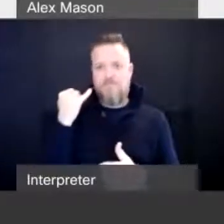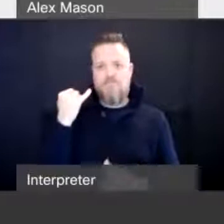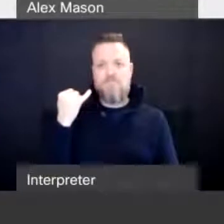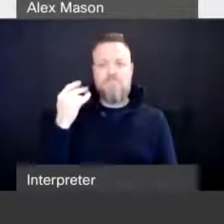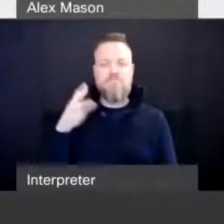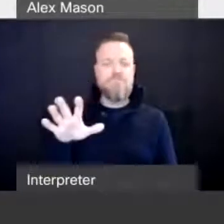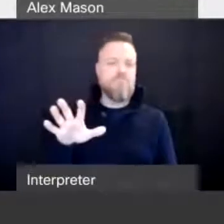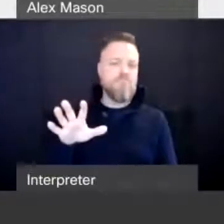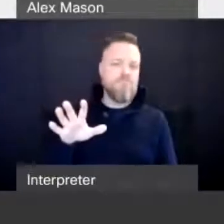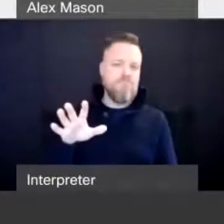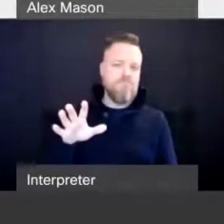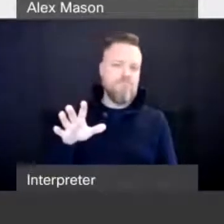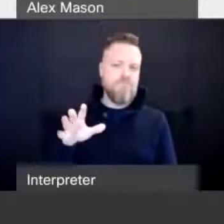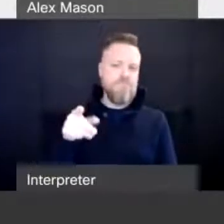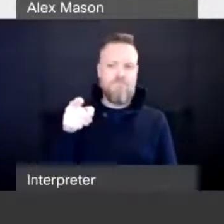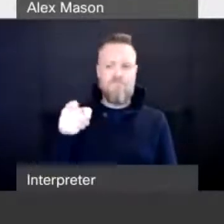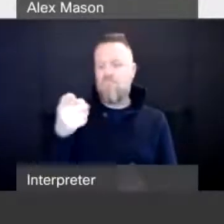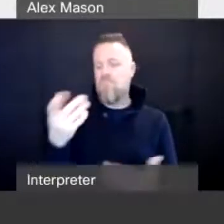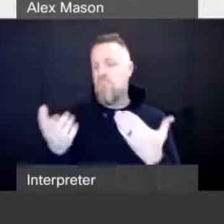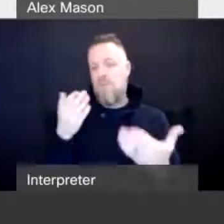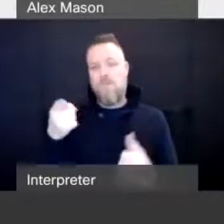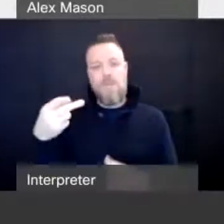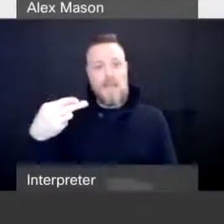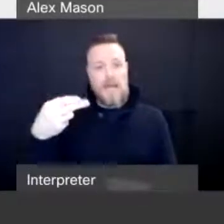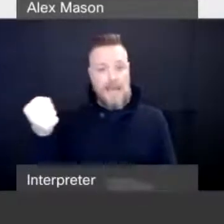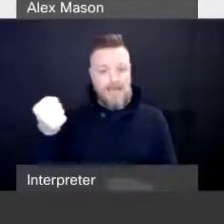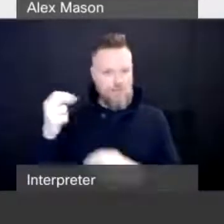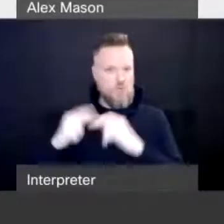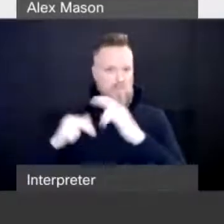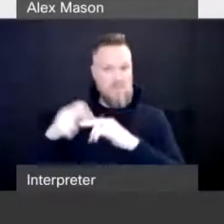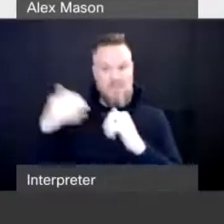like you have a high school built in 1929,